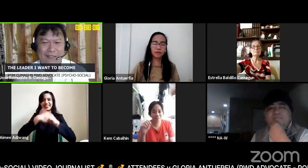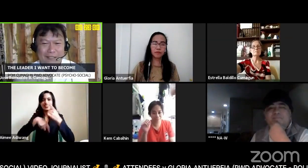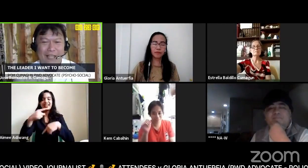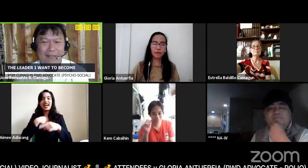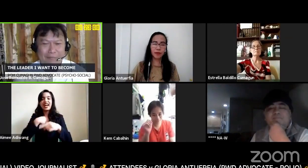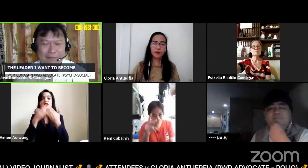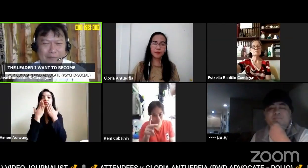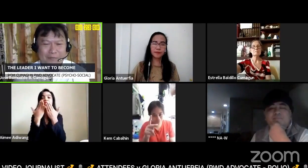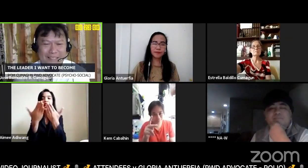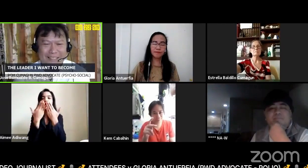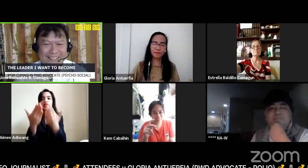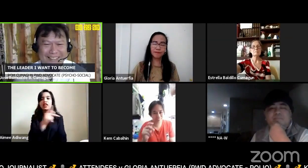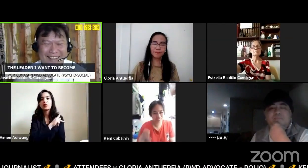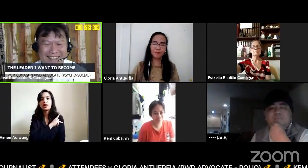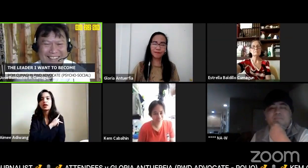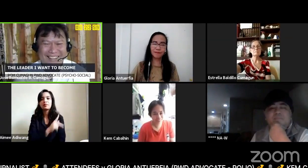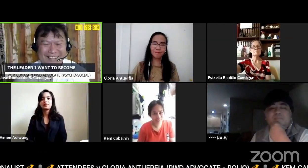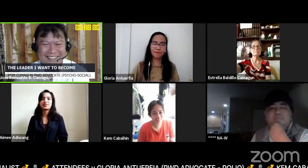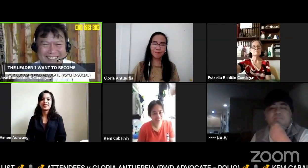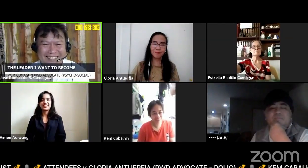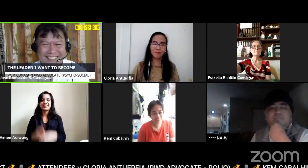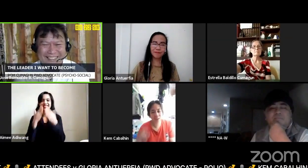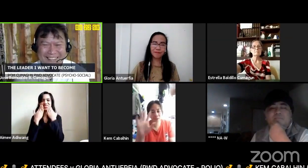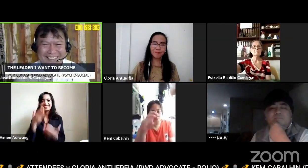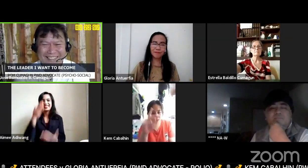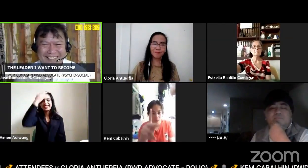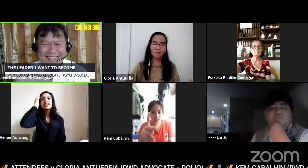will. Thank you, Kim.